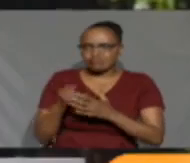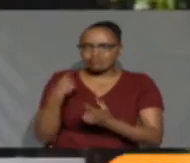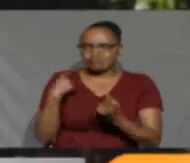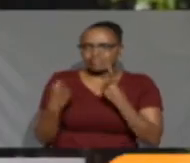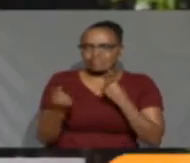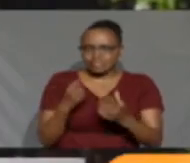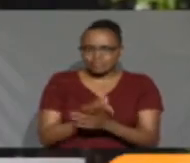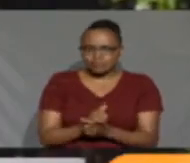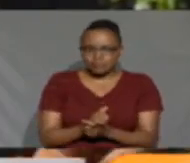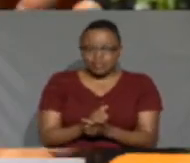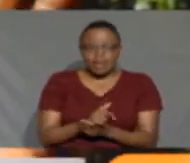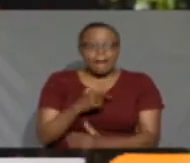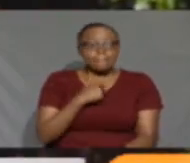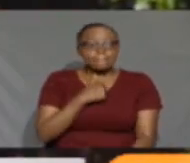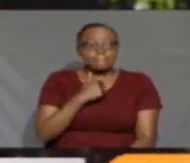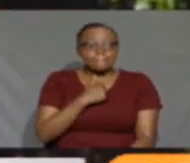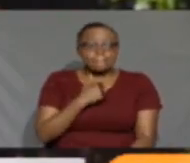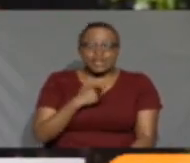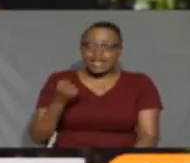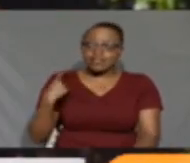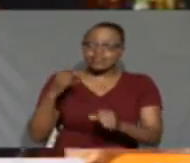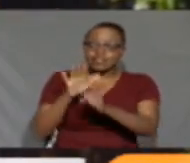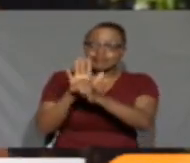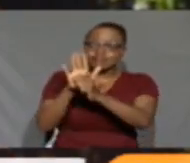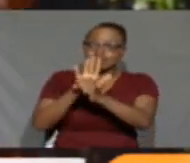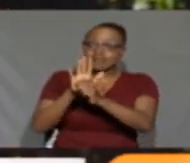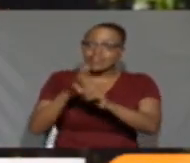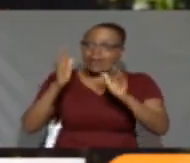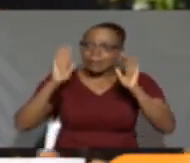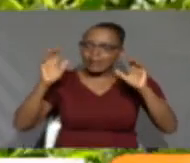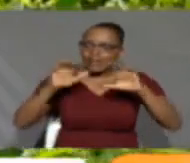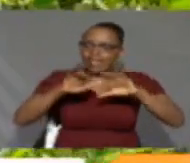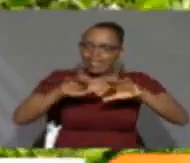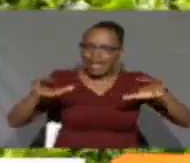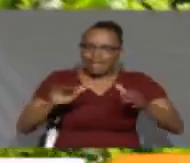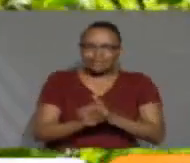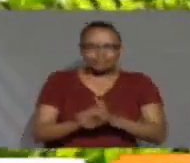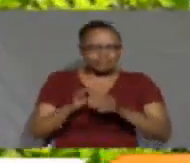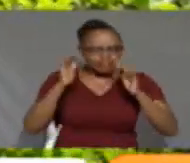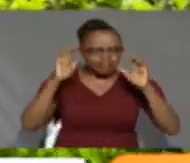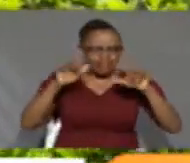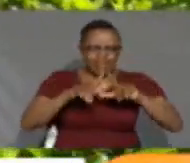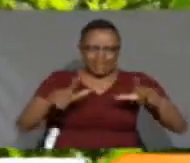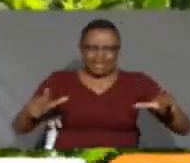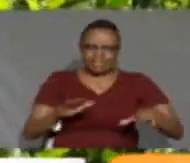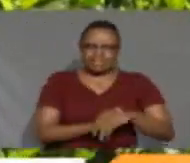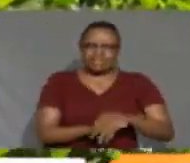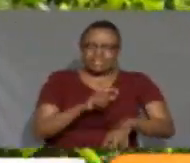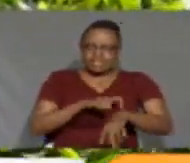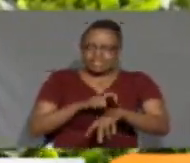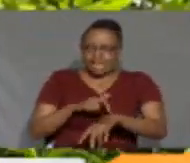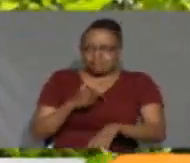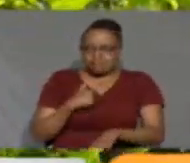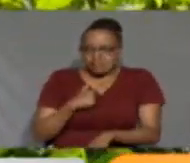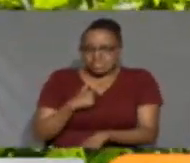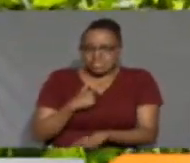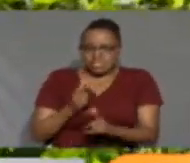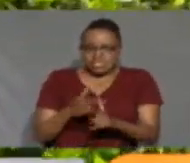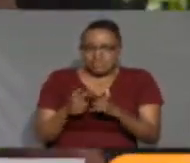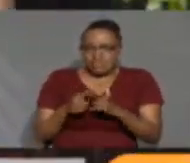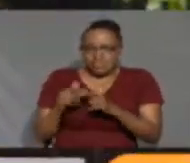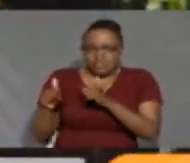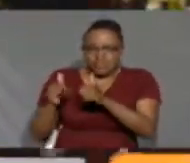tea. Nilipendezwa kwa ajili nilikuwa na chai mingi sana. Chai kubwa shamba ya chini na ya juu. Wakati mimi najona kuchukua kwa